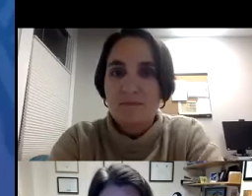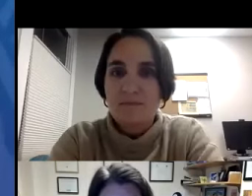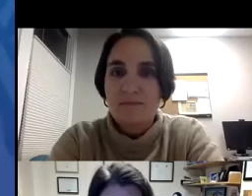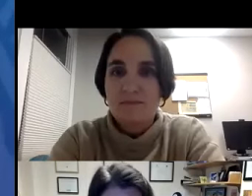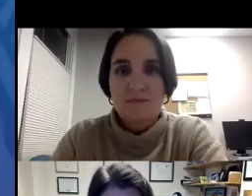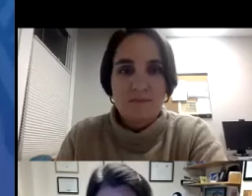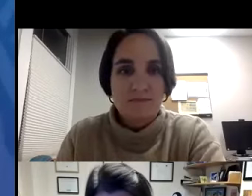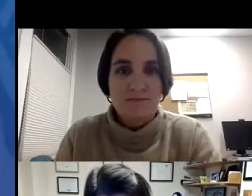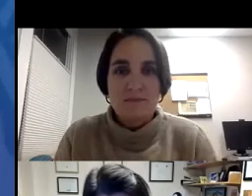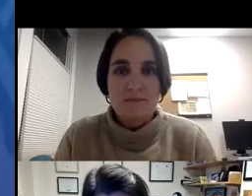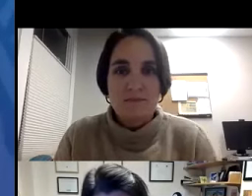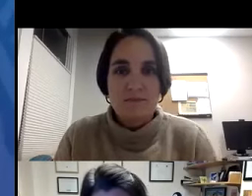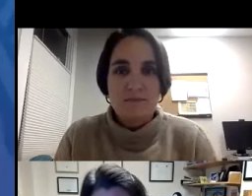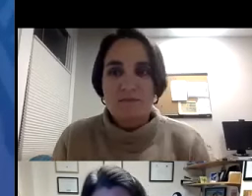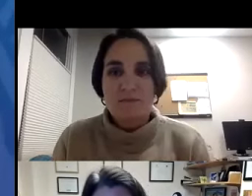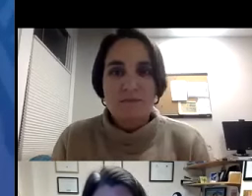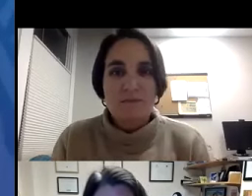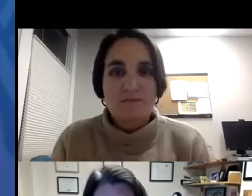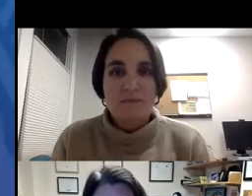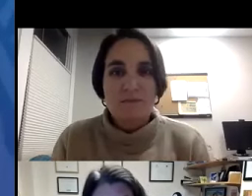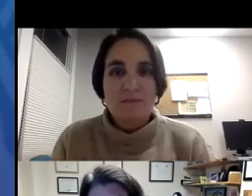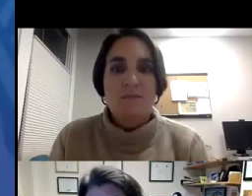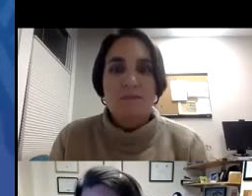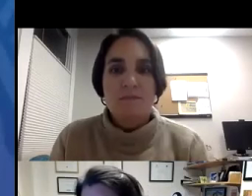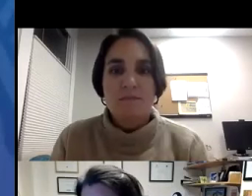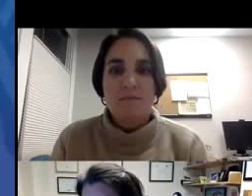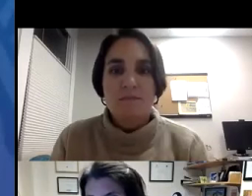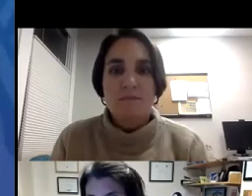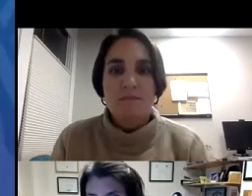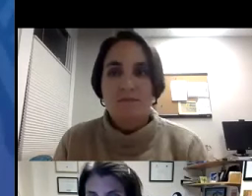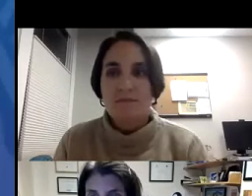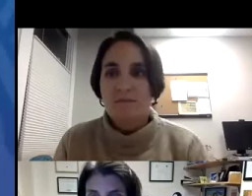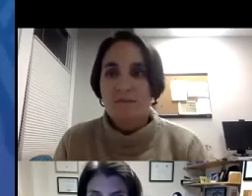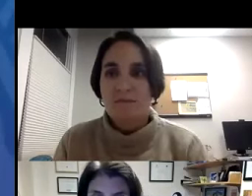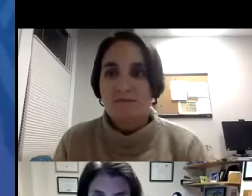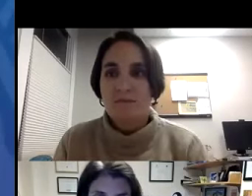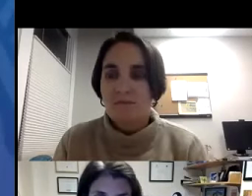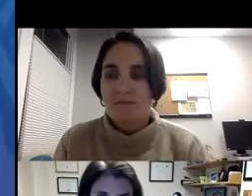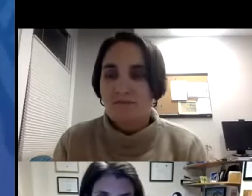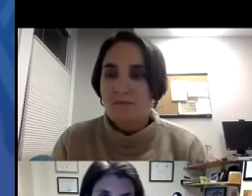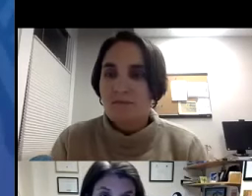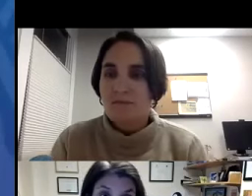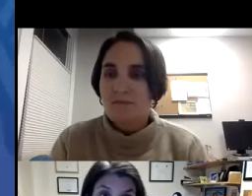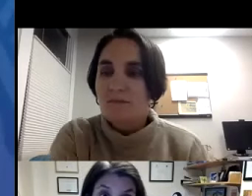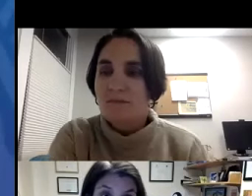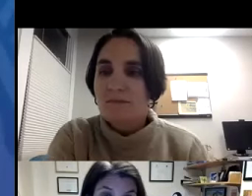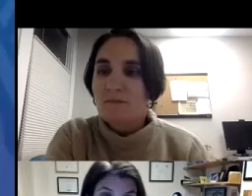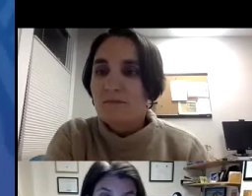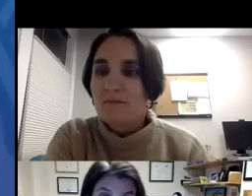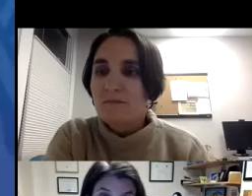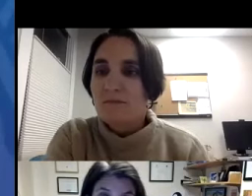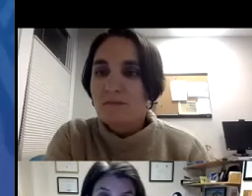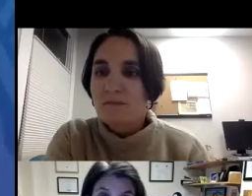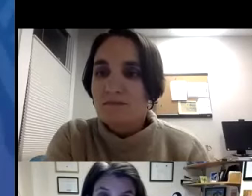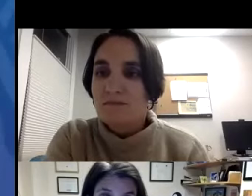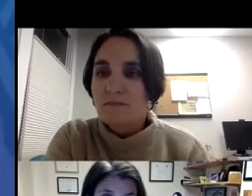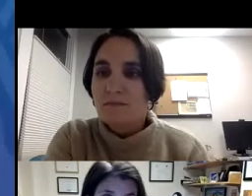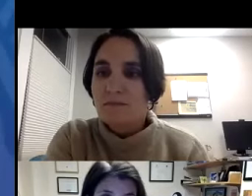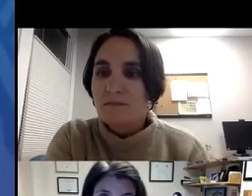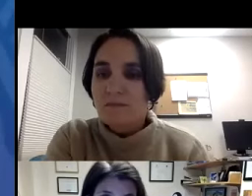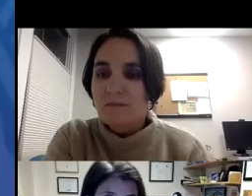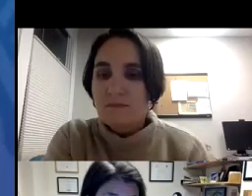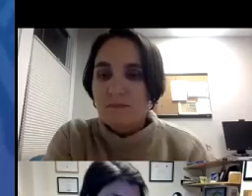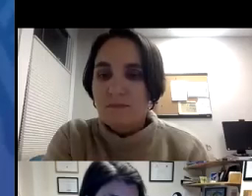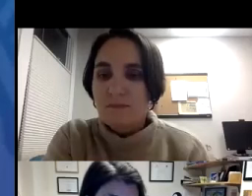pediatrician at Timberlane Pediatrics. And what we're going to do is Dr. Costello is going to give us